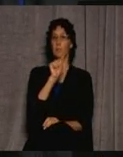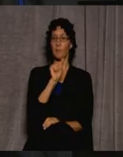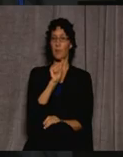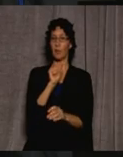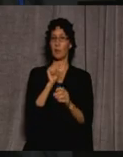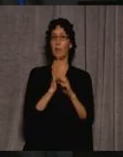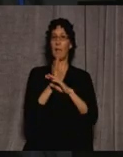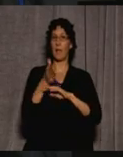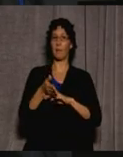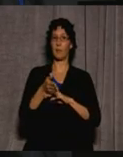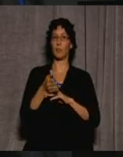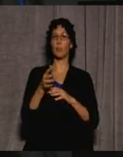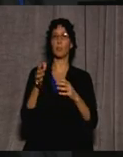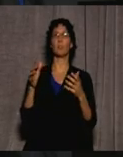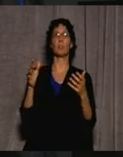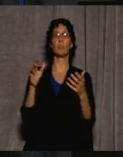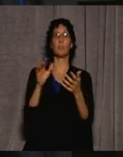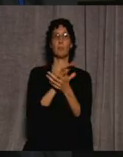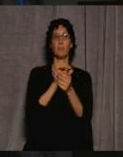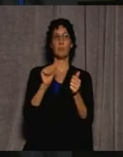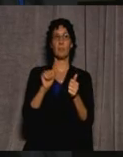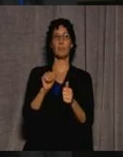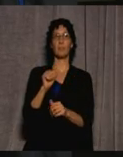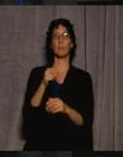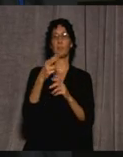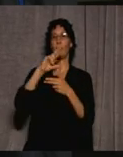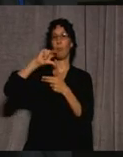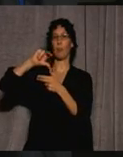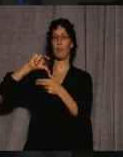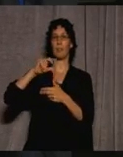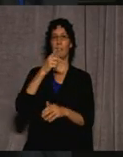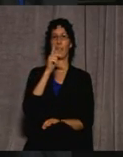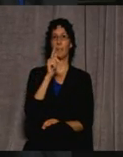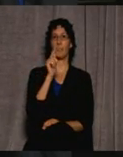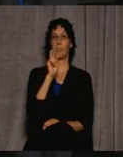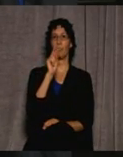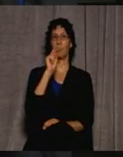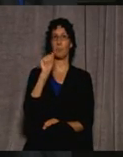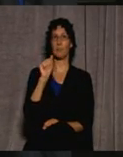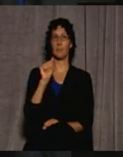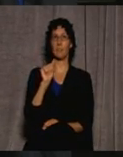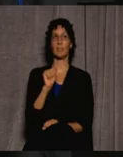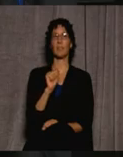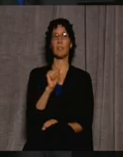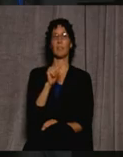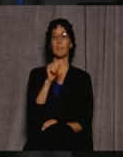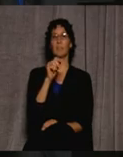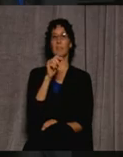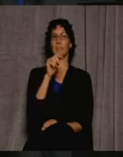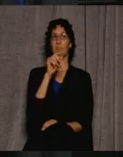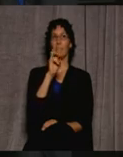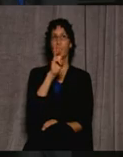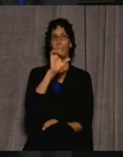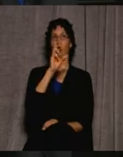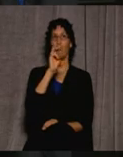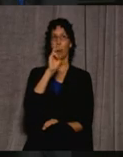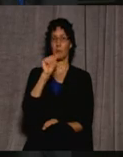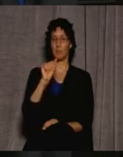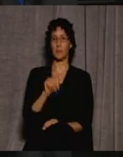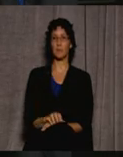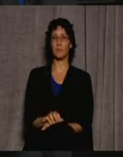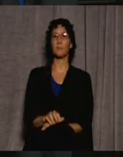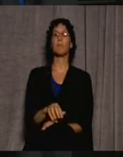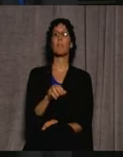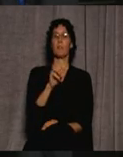Katrina, Wilma, and Rita. Mario Diaz-Balart, in acknowledgement of your service to